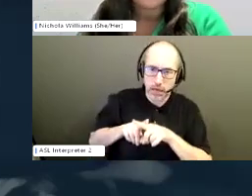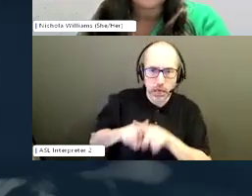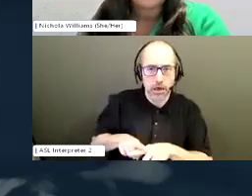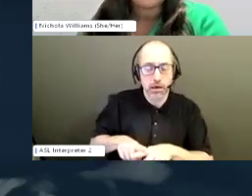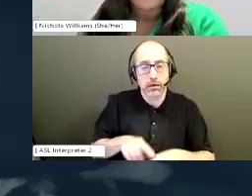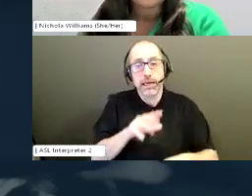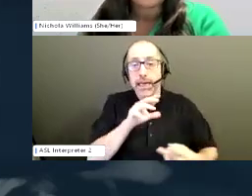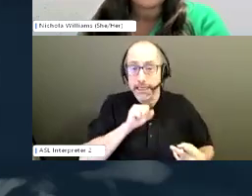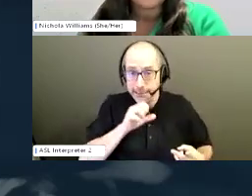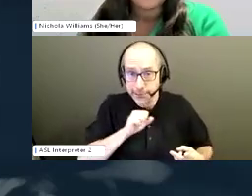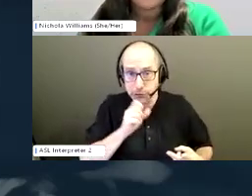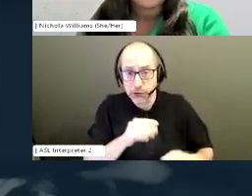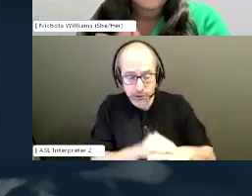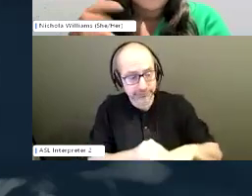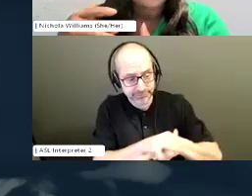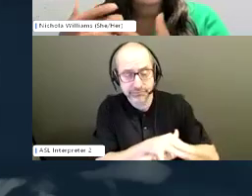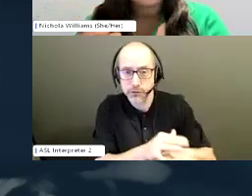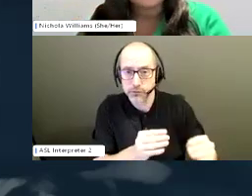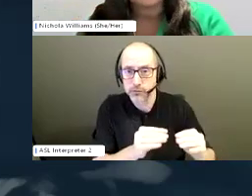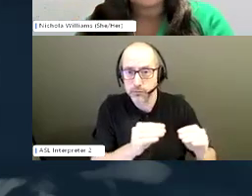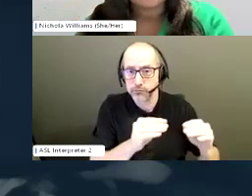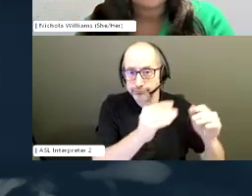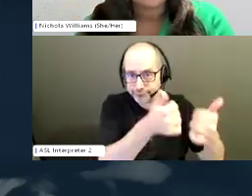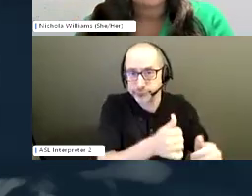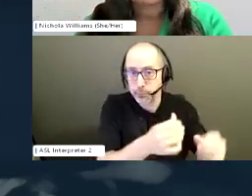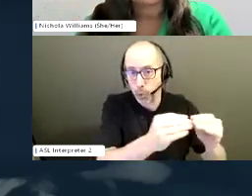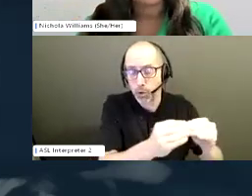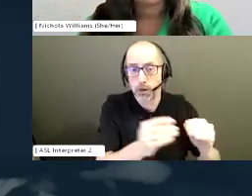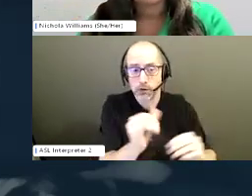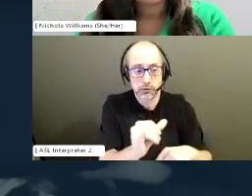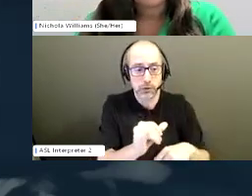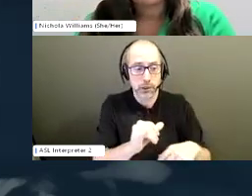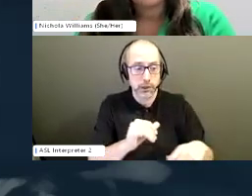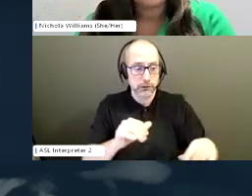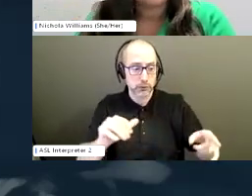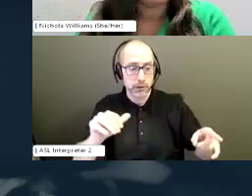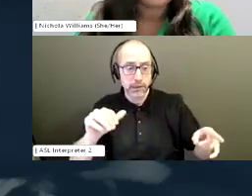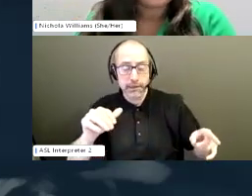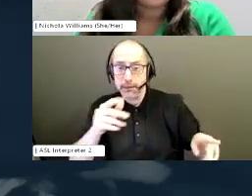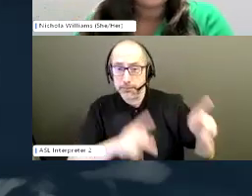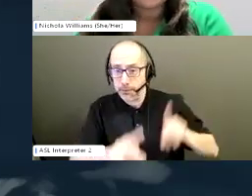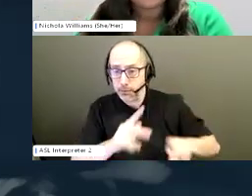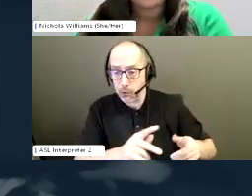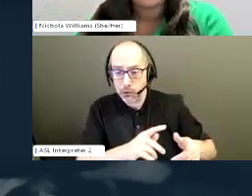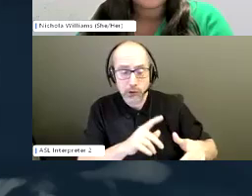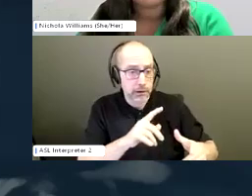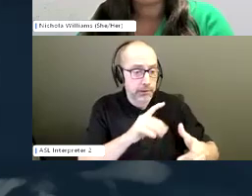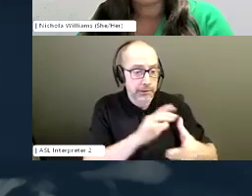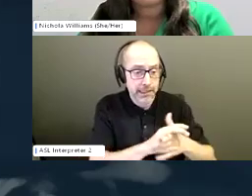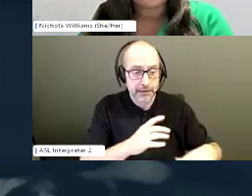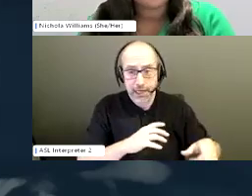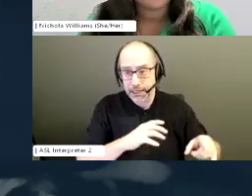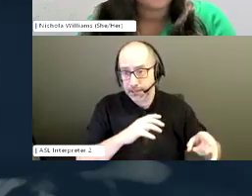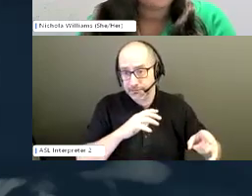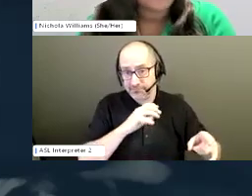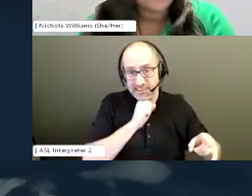a contributing factor. Ageist beliefs that senior women are not in need of money or are even capable